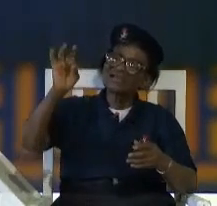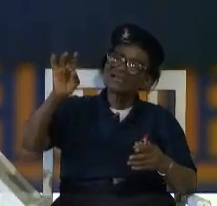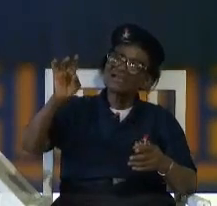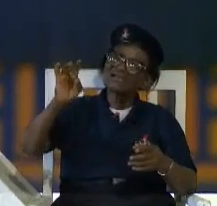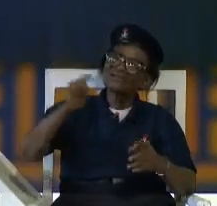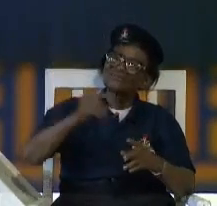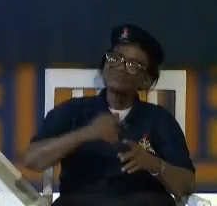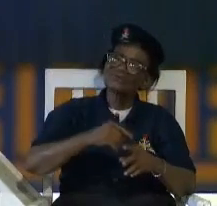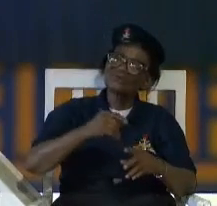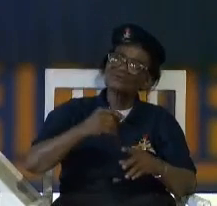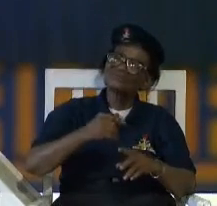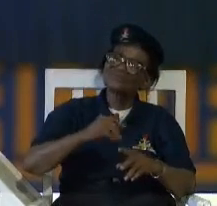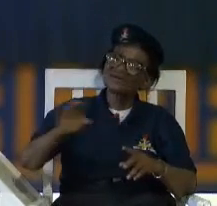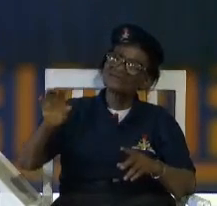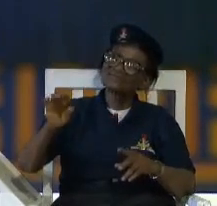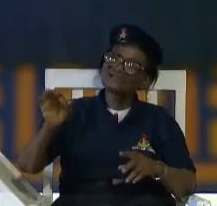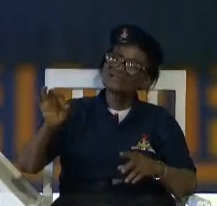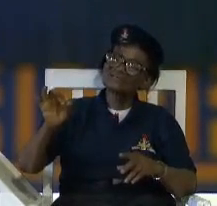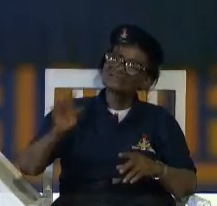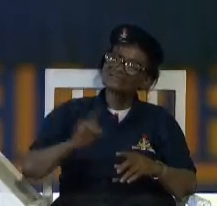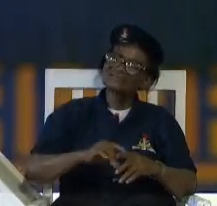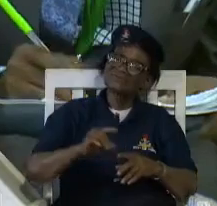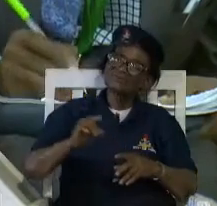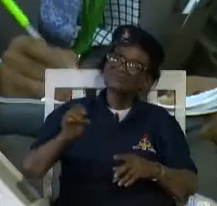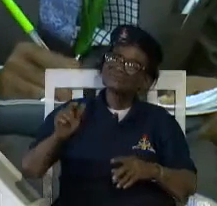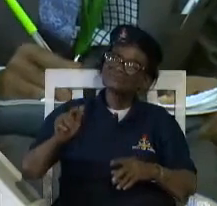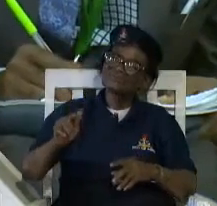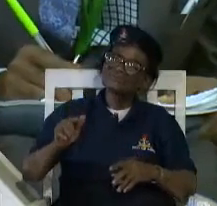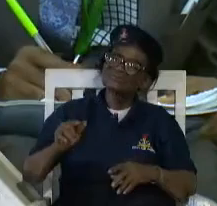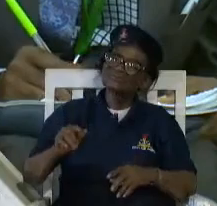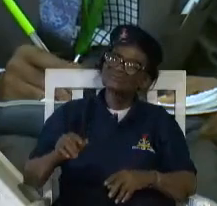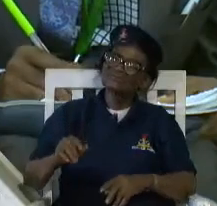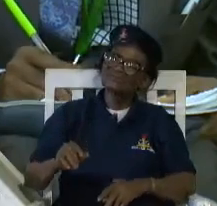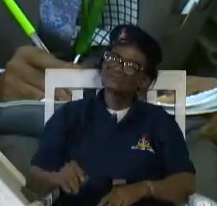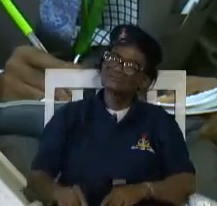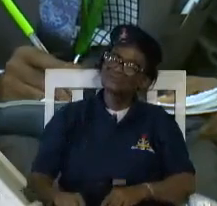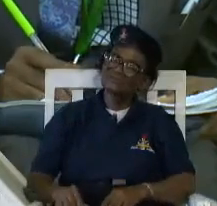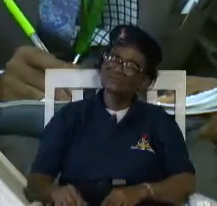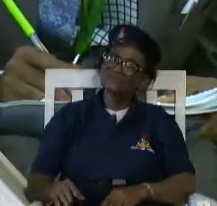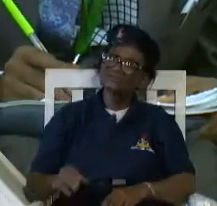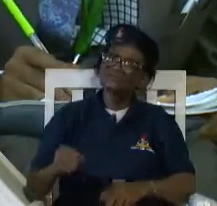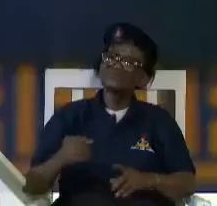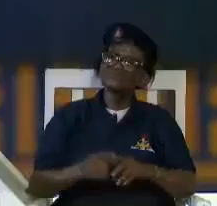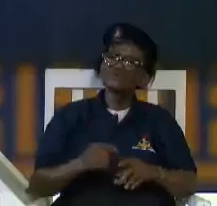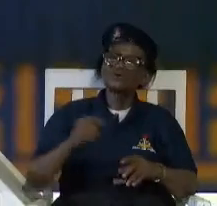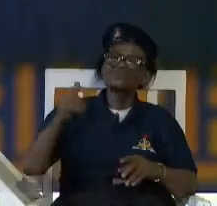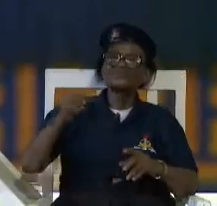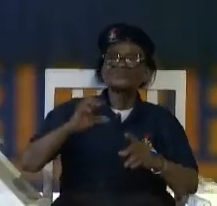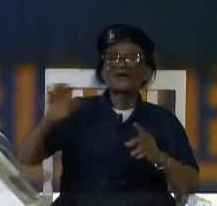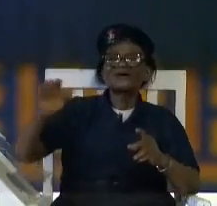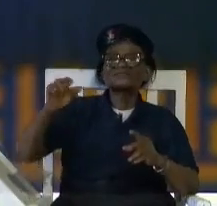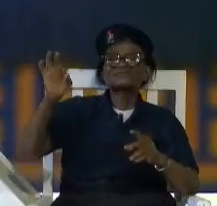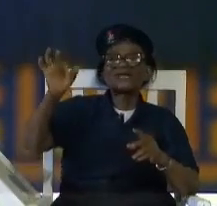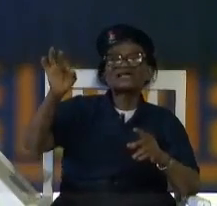from verse 19 to 27, Genesis 9, from verse 19 to 27,